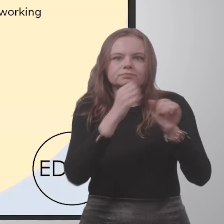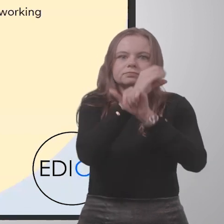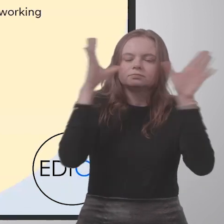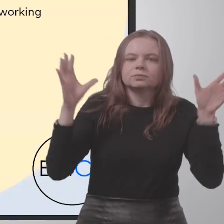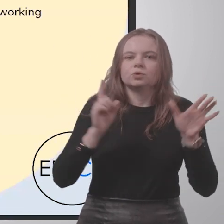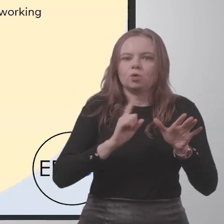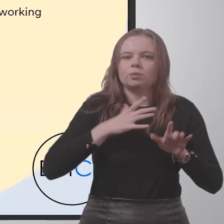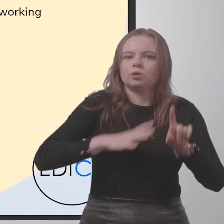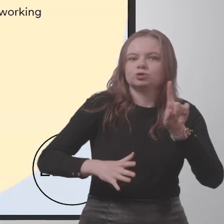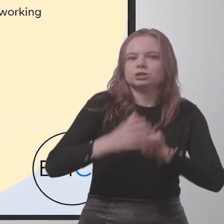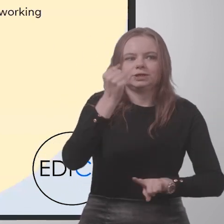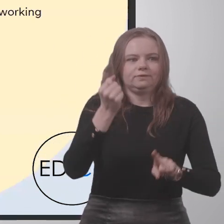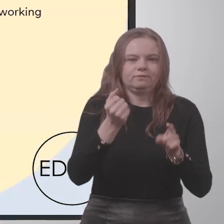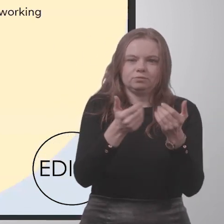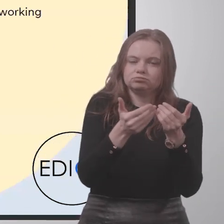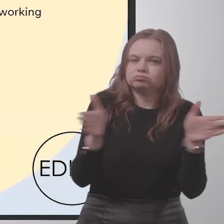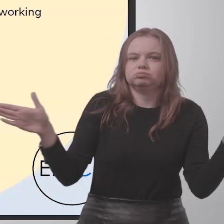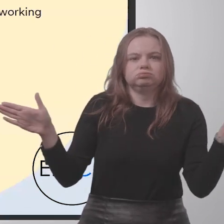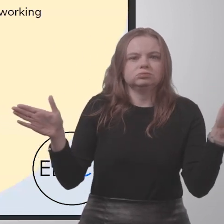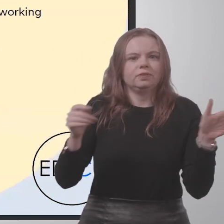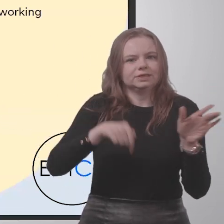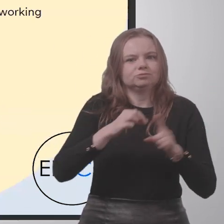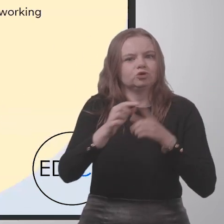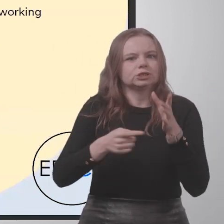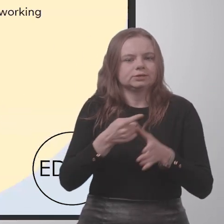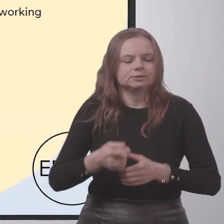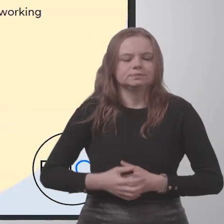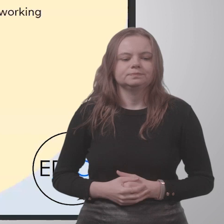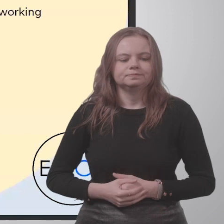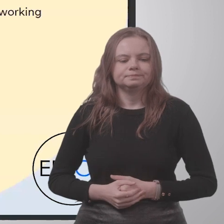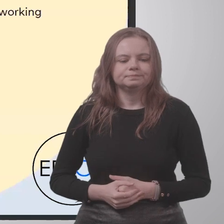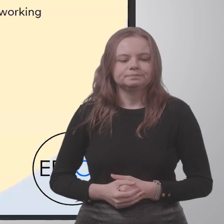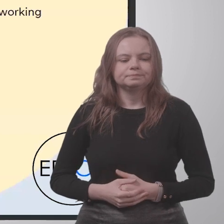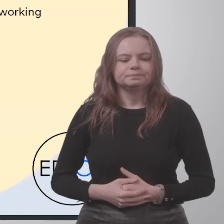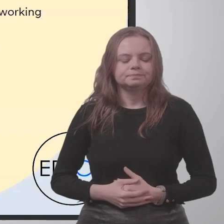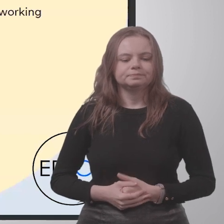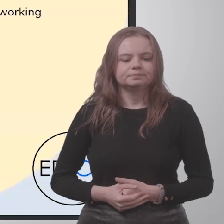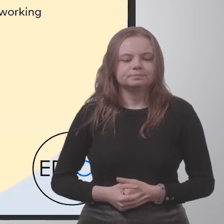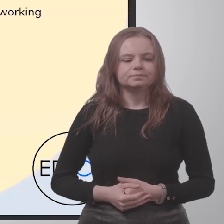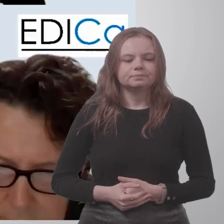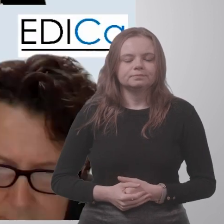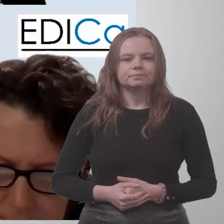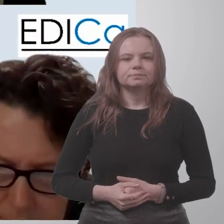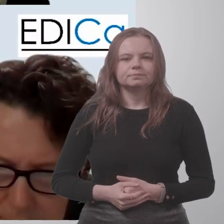to do across the life course of this particular project.